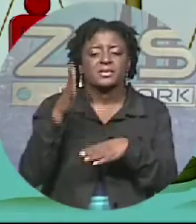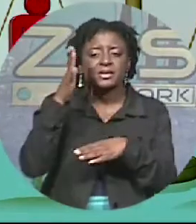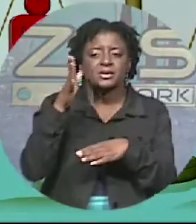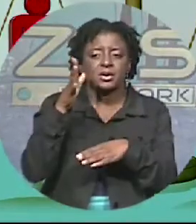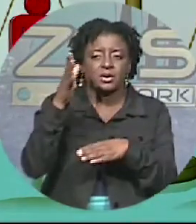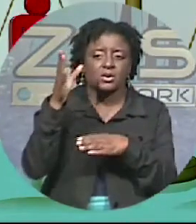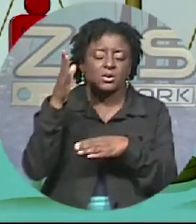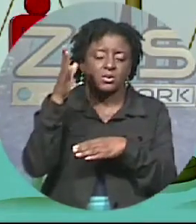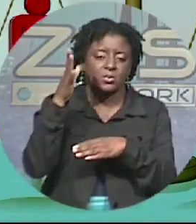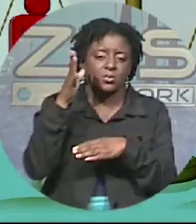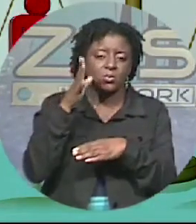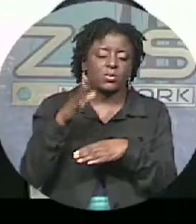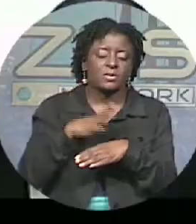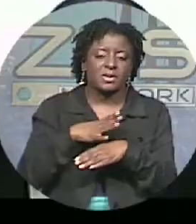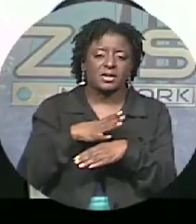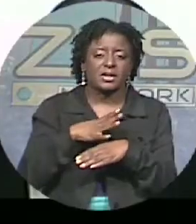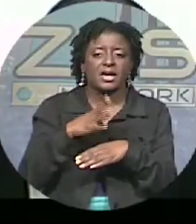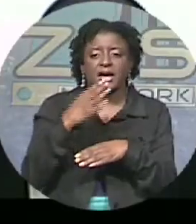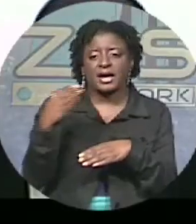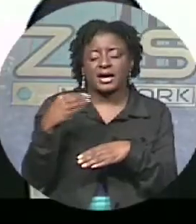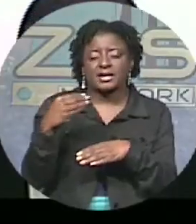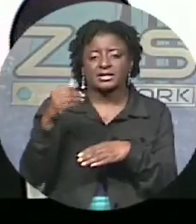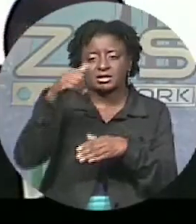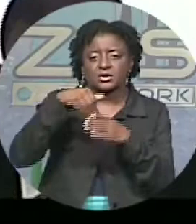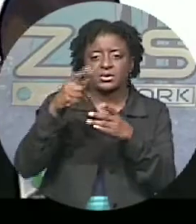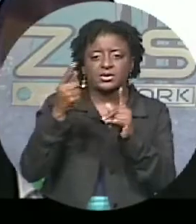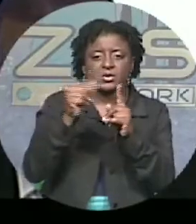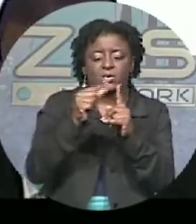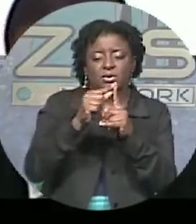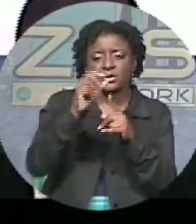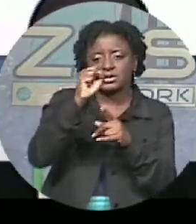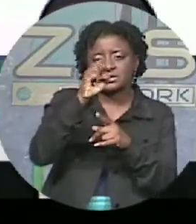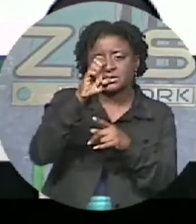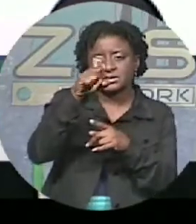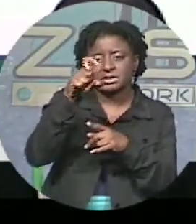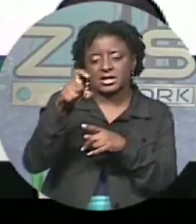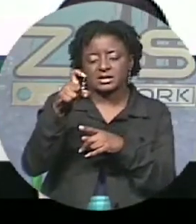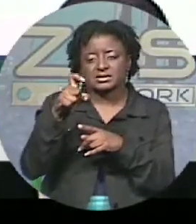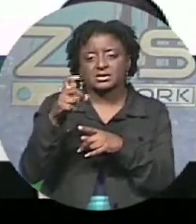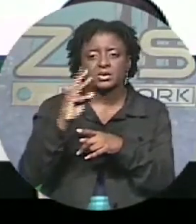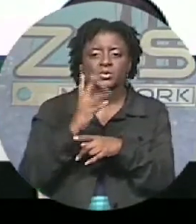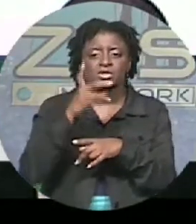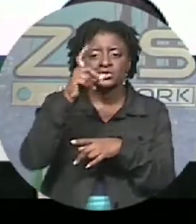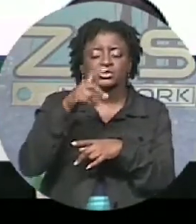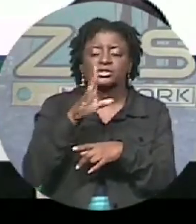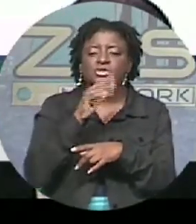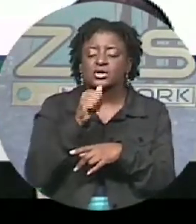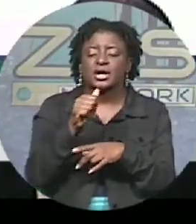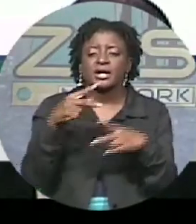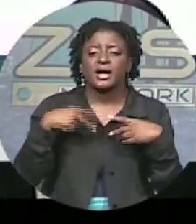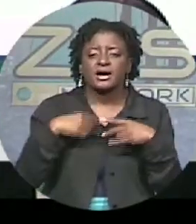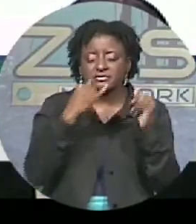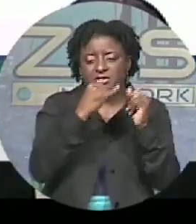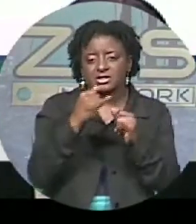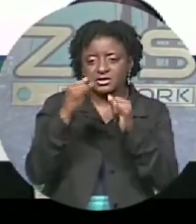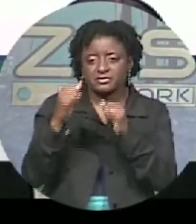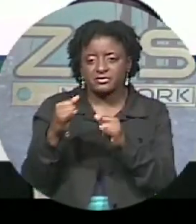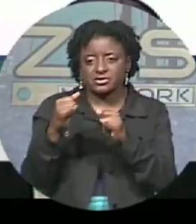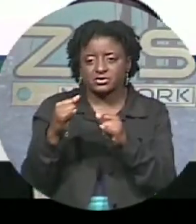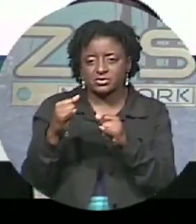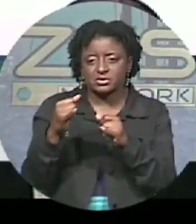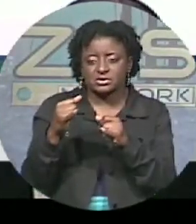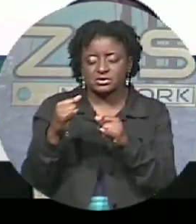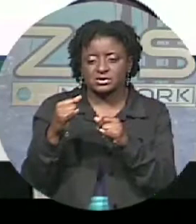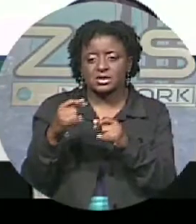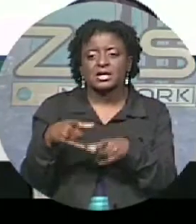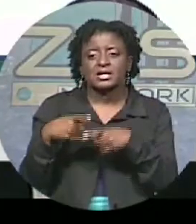eliminating gender discrimination. And we should not have individuals in this country being able to grant citizenship simply by choosing someone